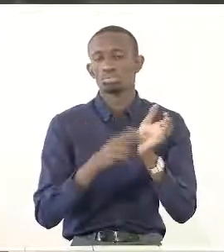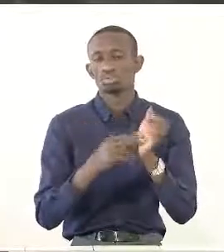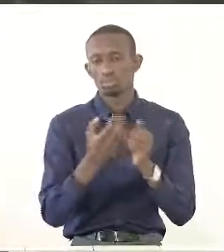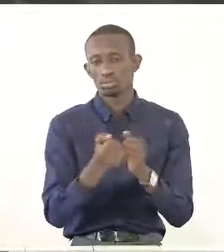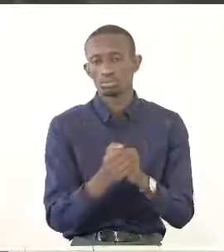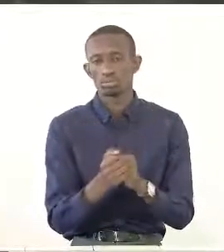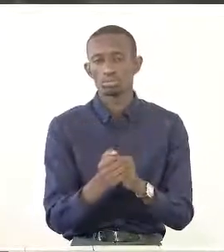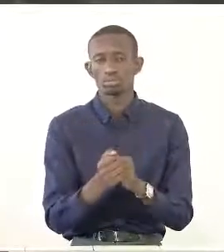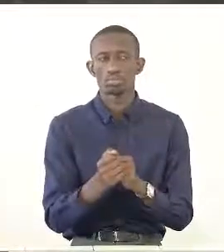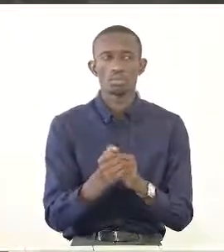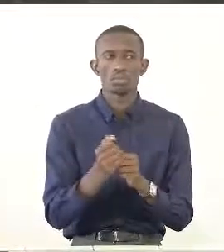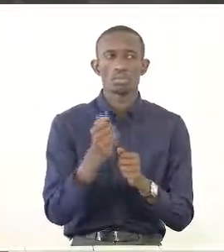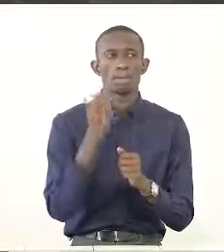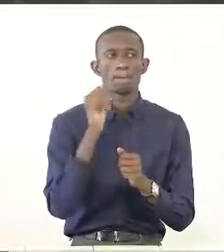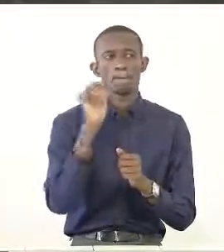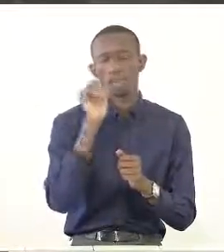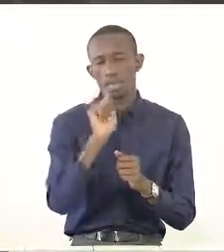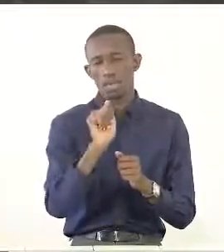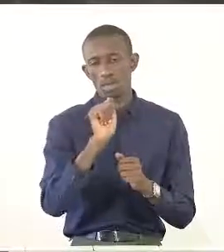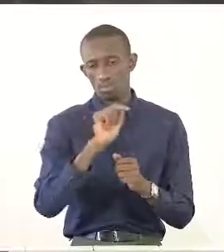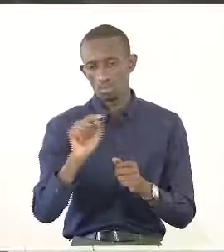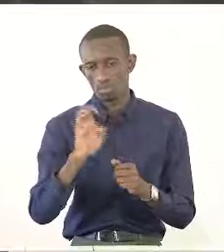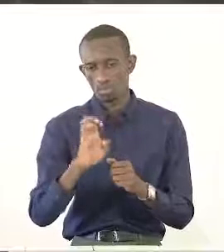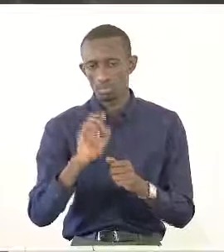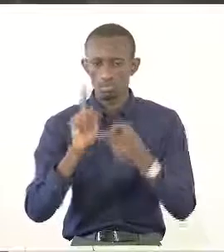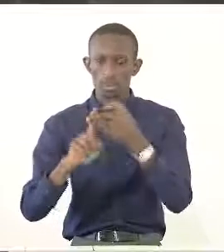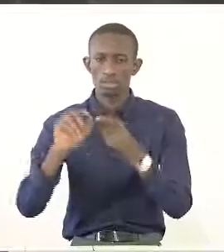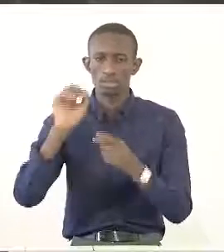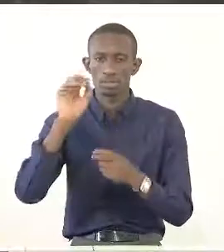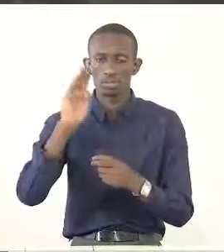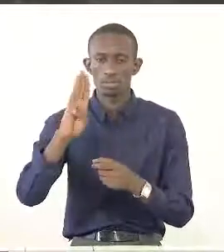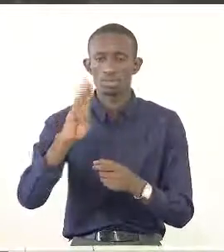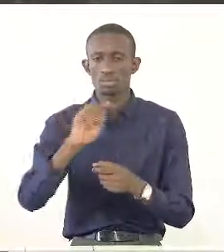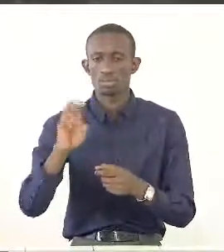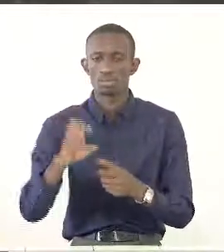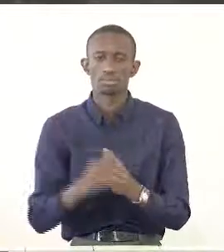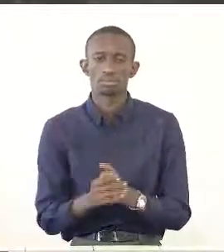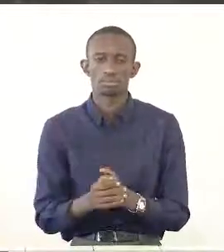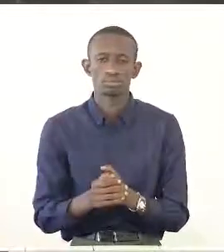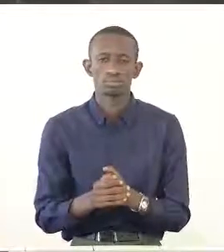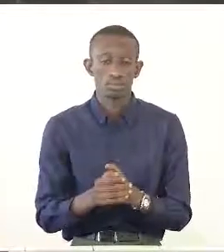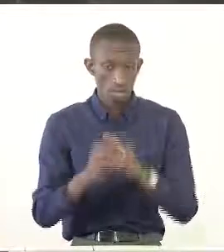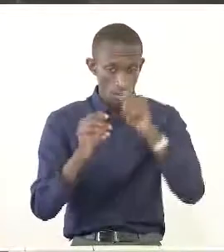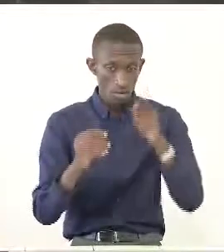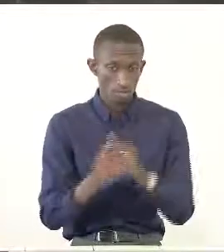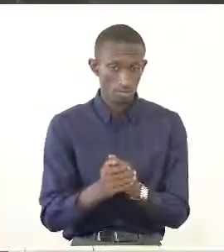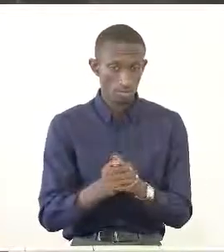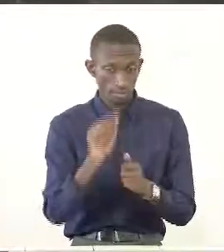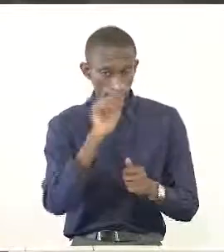by c. It's the same. So I'll be having integral of z divided by